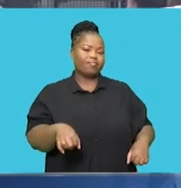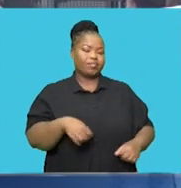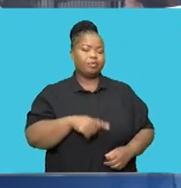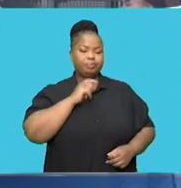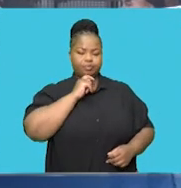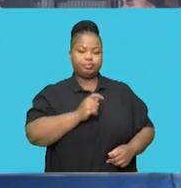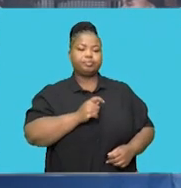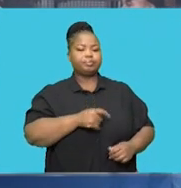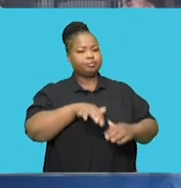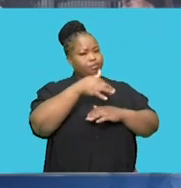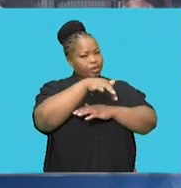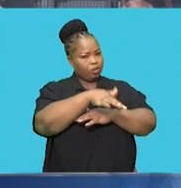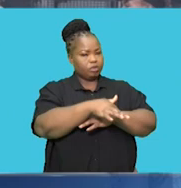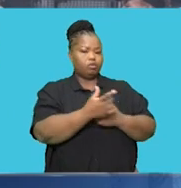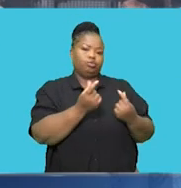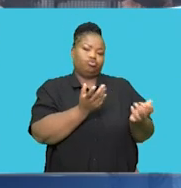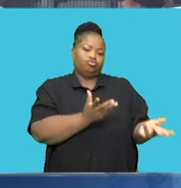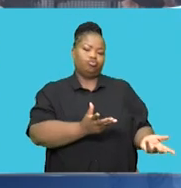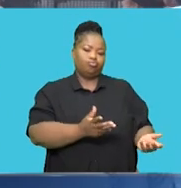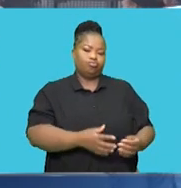beshulo ukuthi basiphumele ngaphandle.